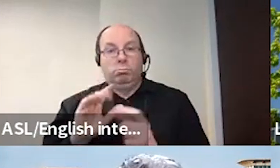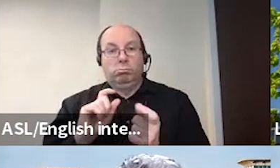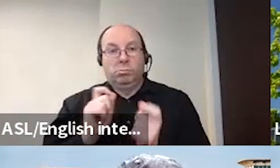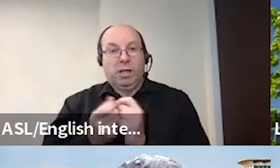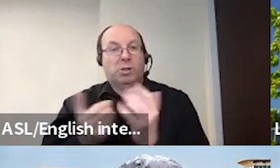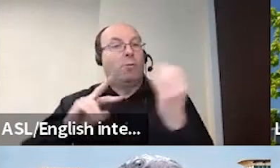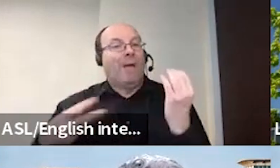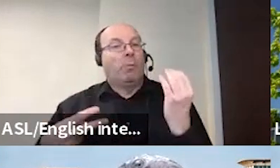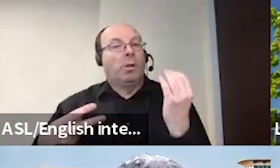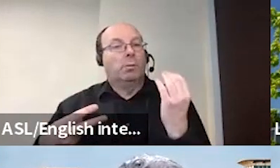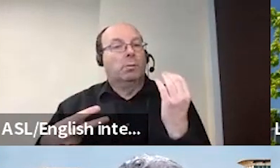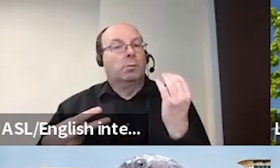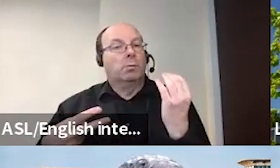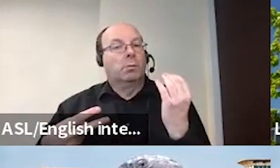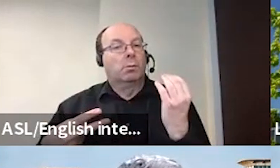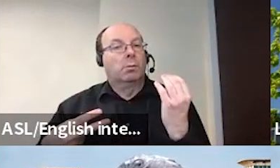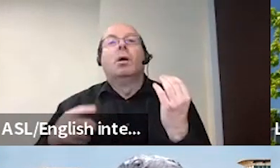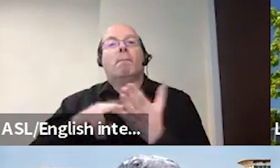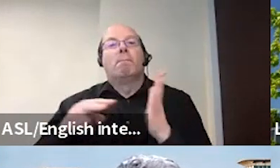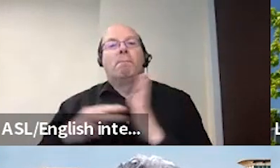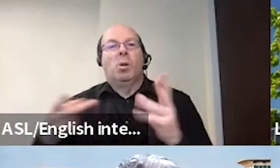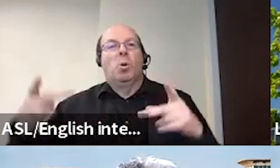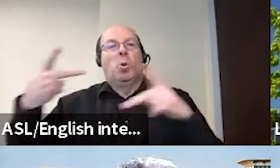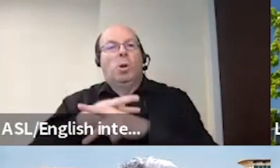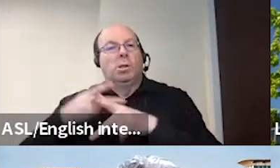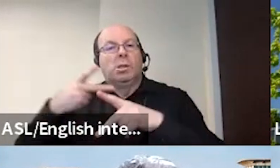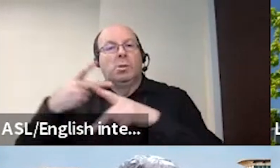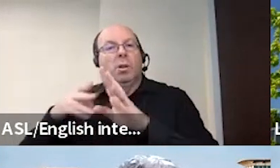sure that they're going in the direction anticipated and not moving off course.